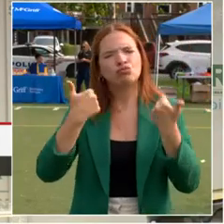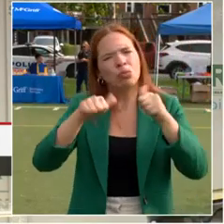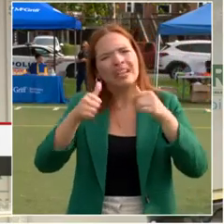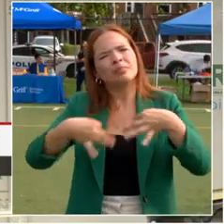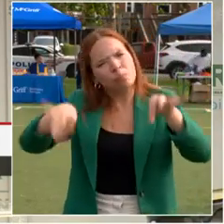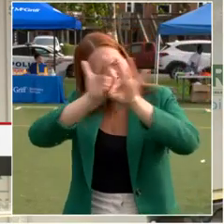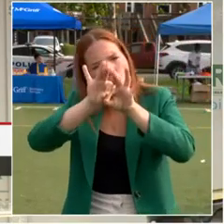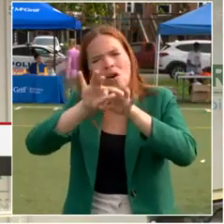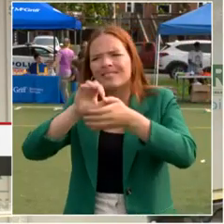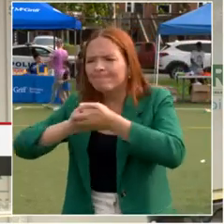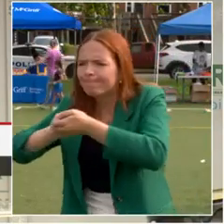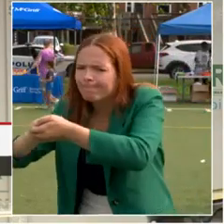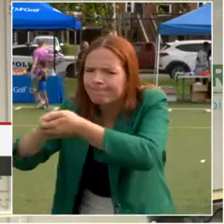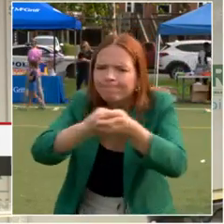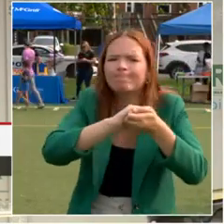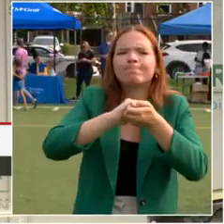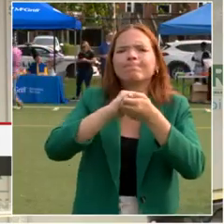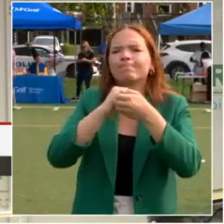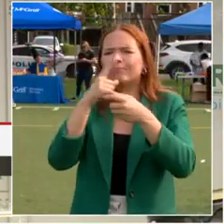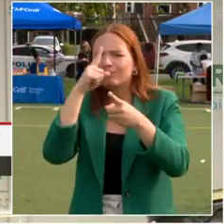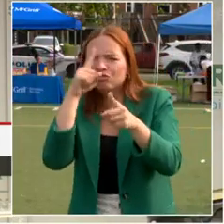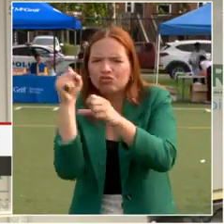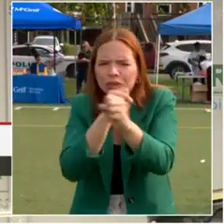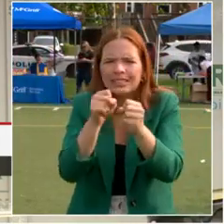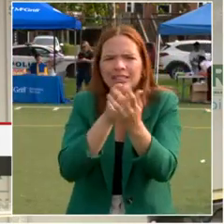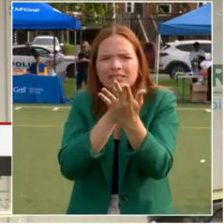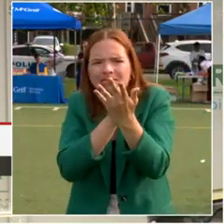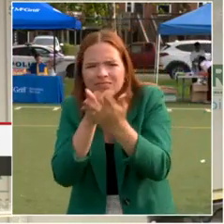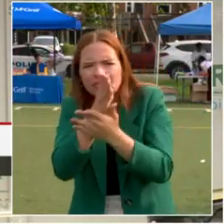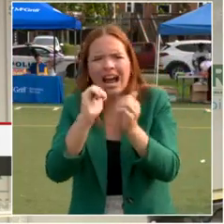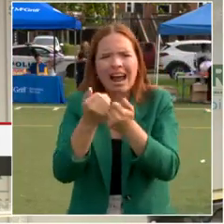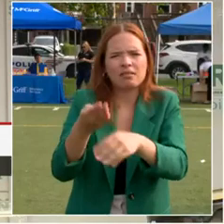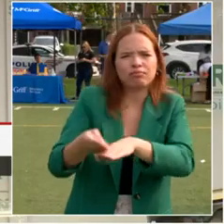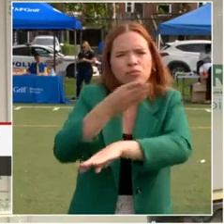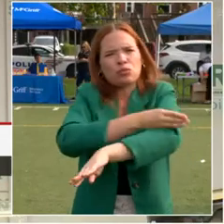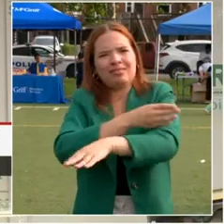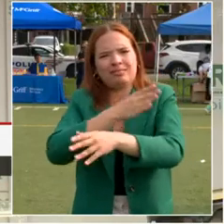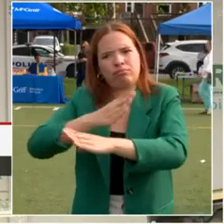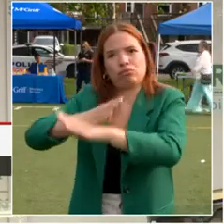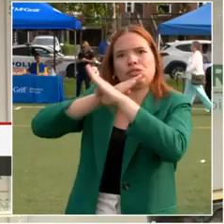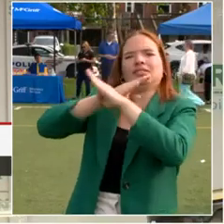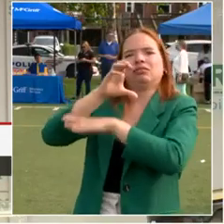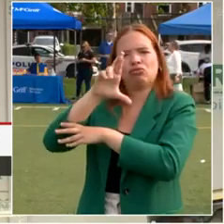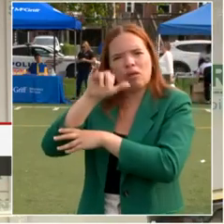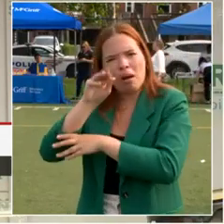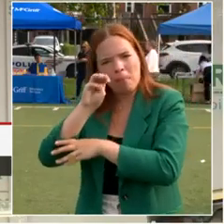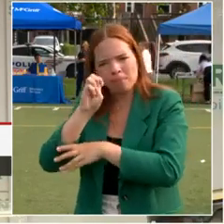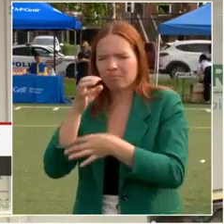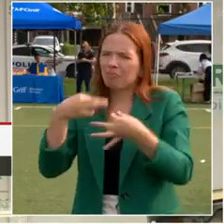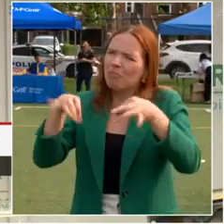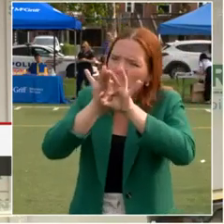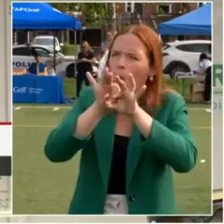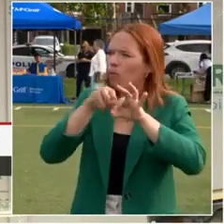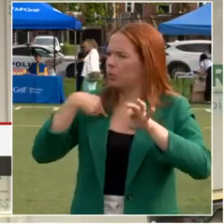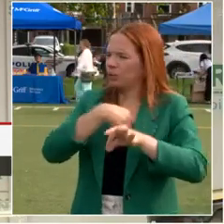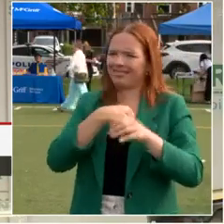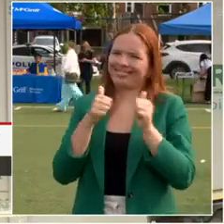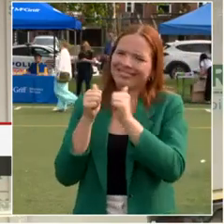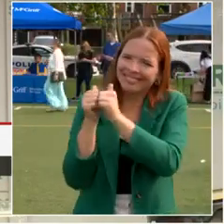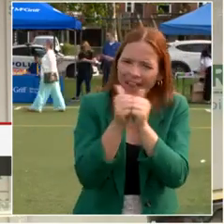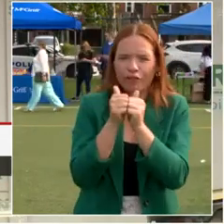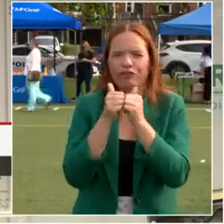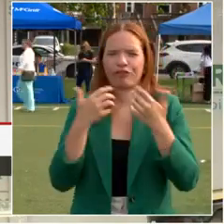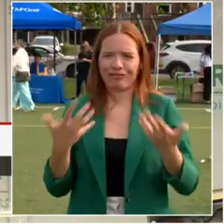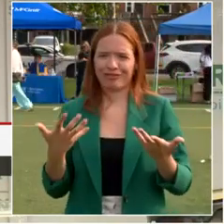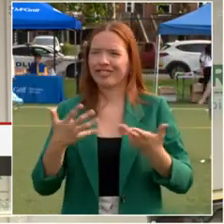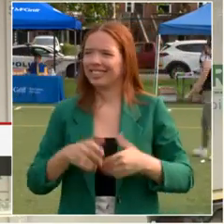we want. At the end of the day, we see victims. And each one of these cases is a tragedy to us as prosecutors, and we will do all